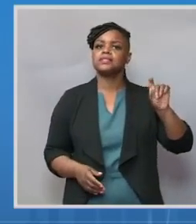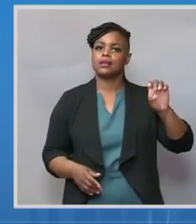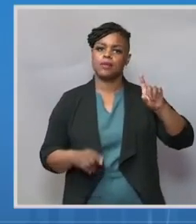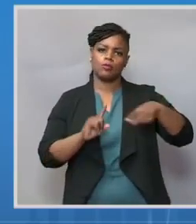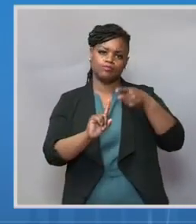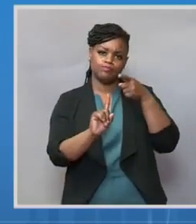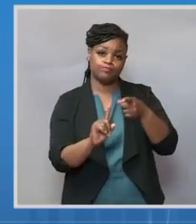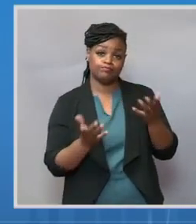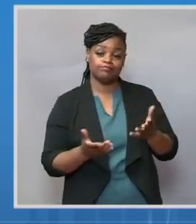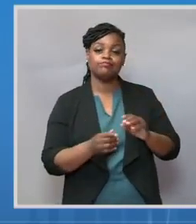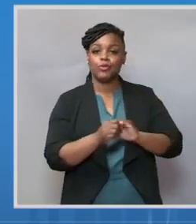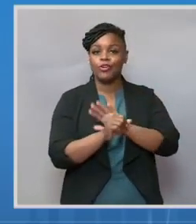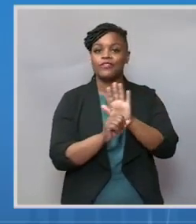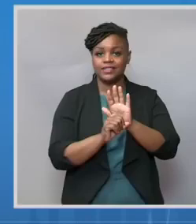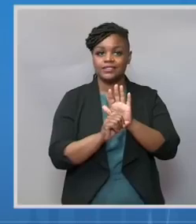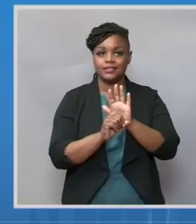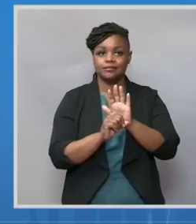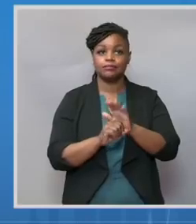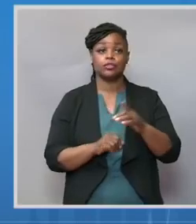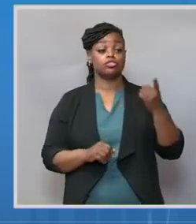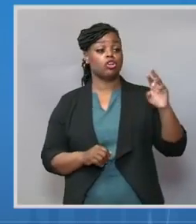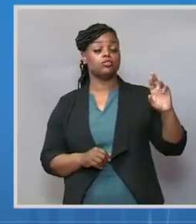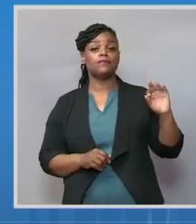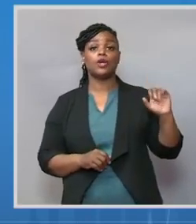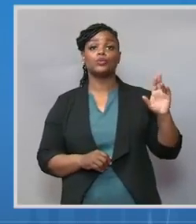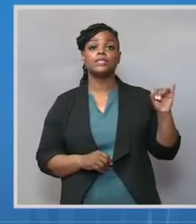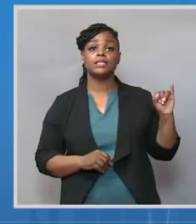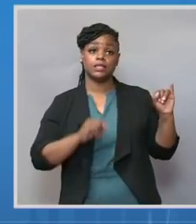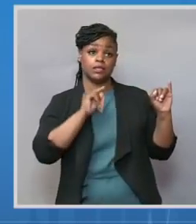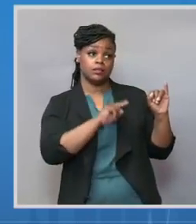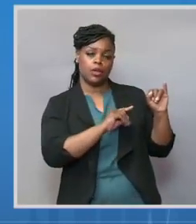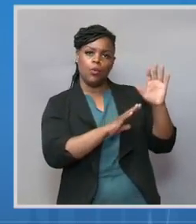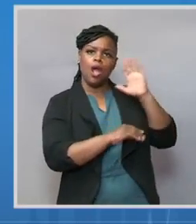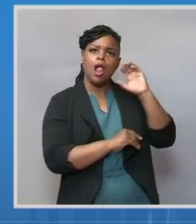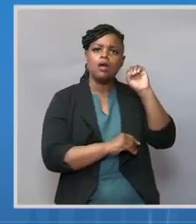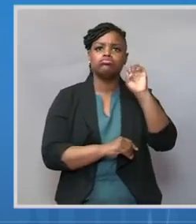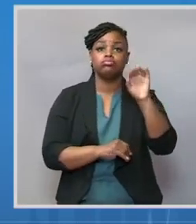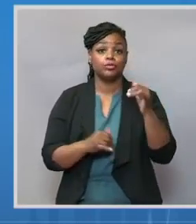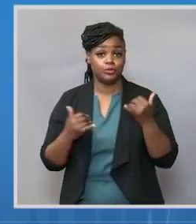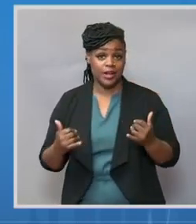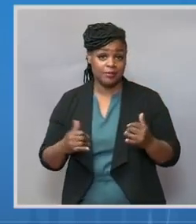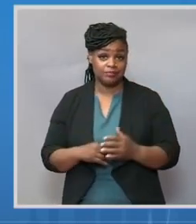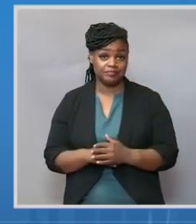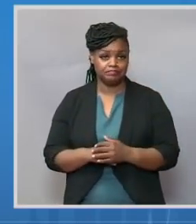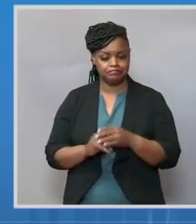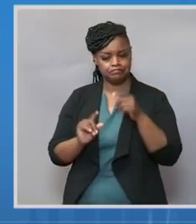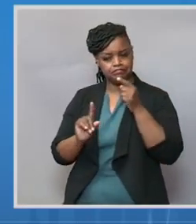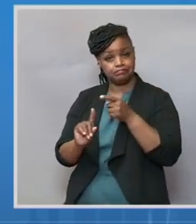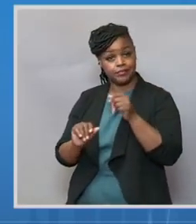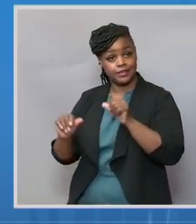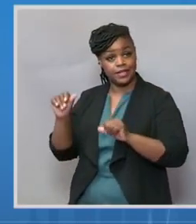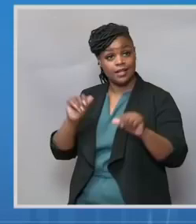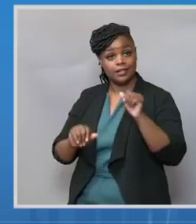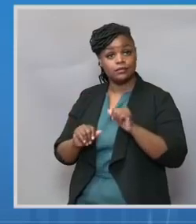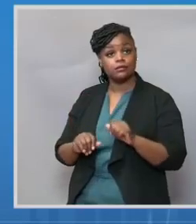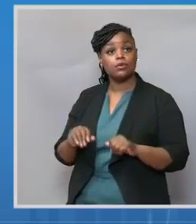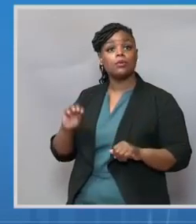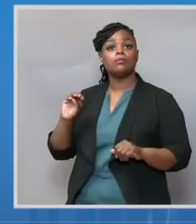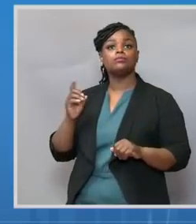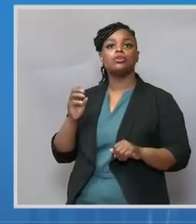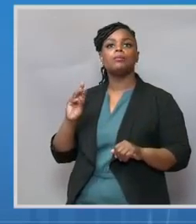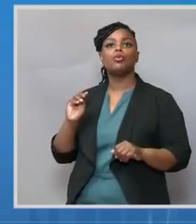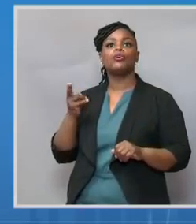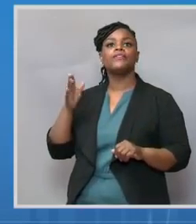Dr. Fauci will highlight the latest science, and Dr. Murthy will share an update on our efforts to strengthen